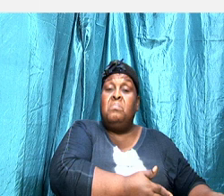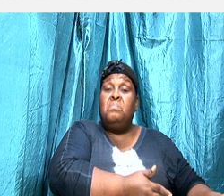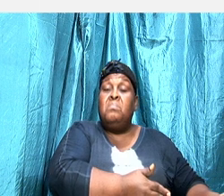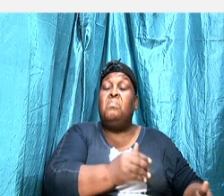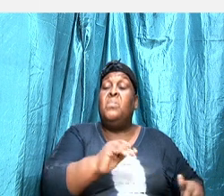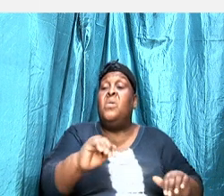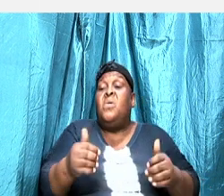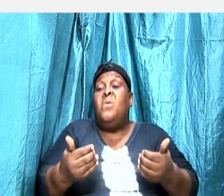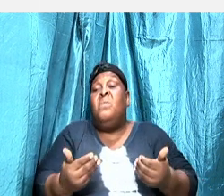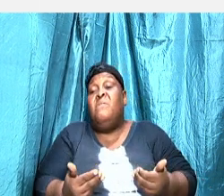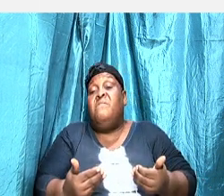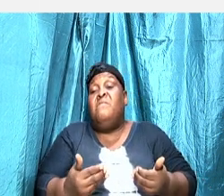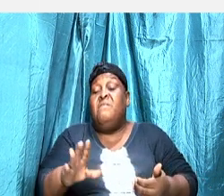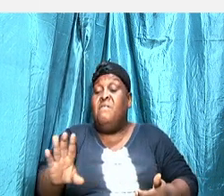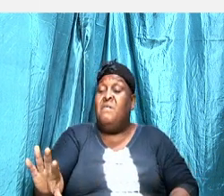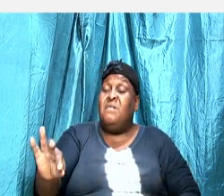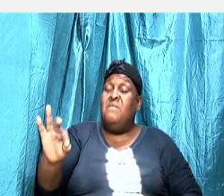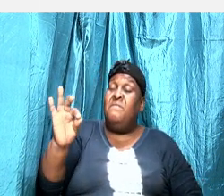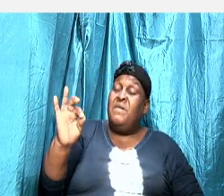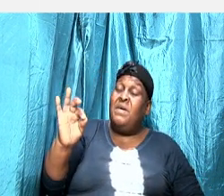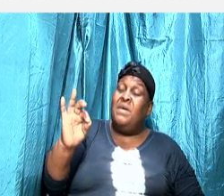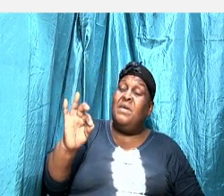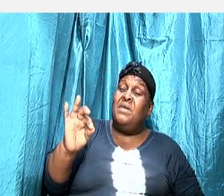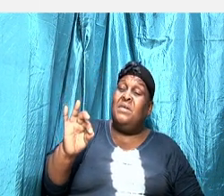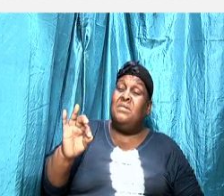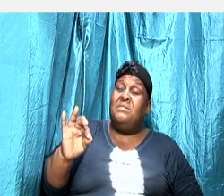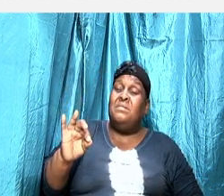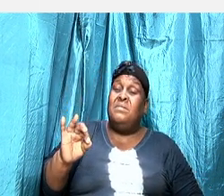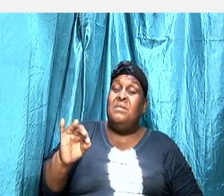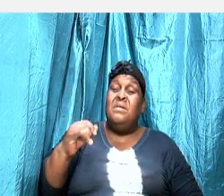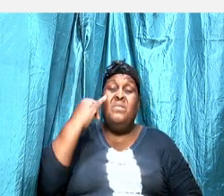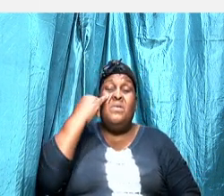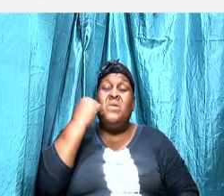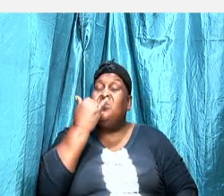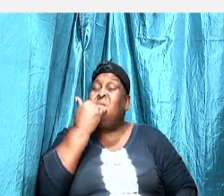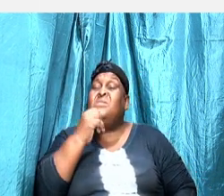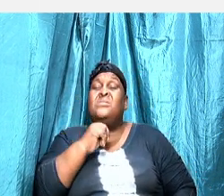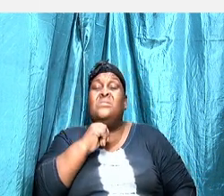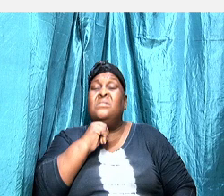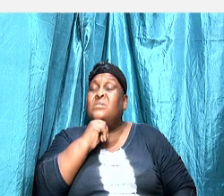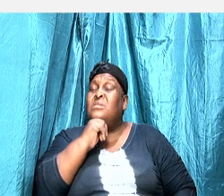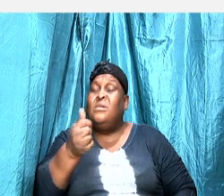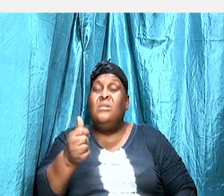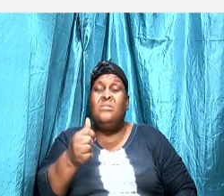however, we find that they weren't obeying the law.